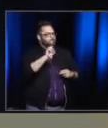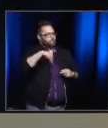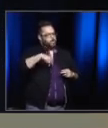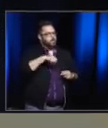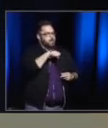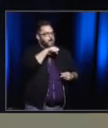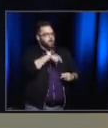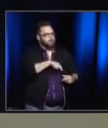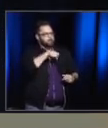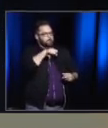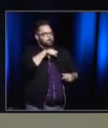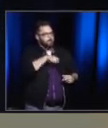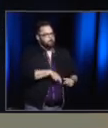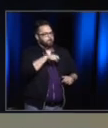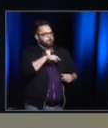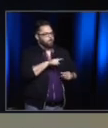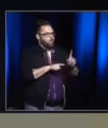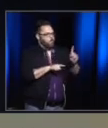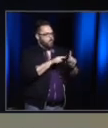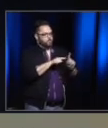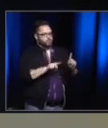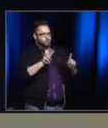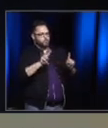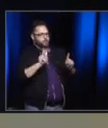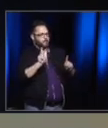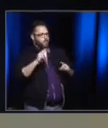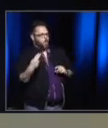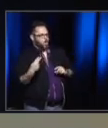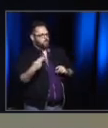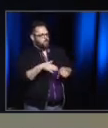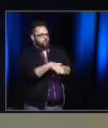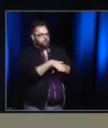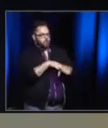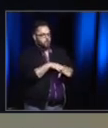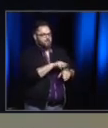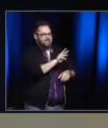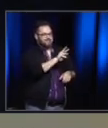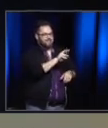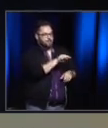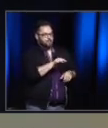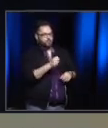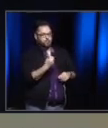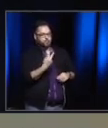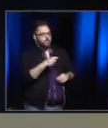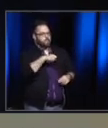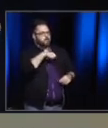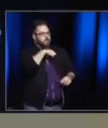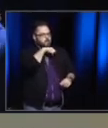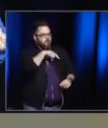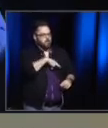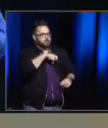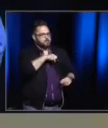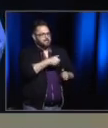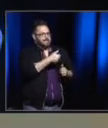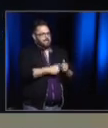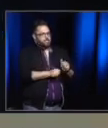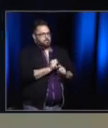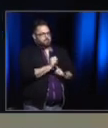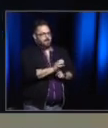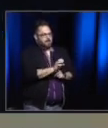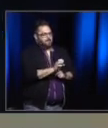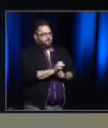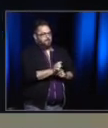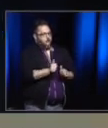trains, the peak energy 1 to 2 kilohertz, and they're slow, 6 to 12 clicks per second, that they use as an aggressive threat to keep the